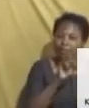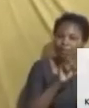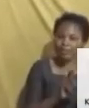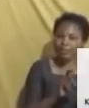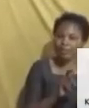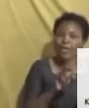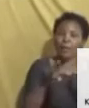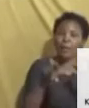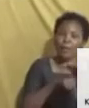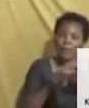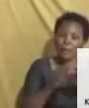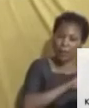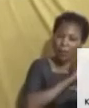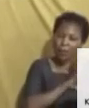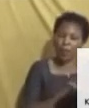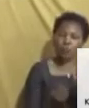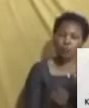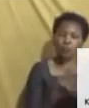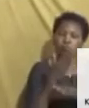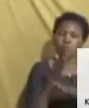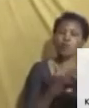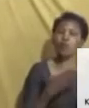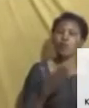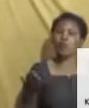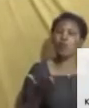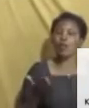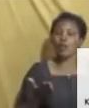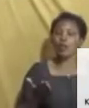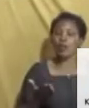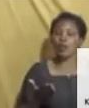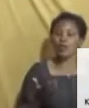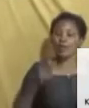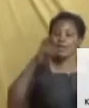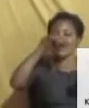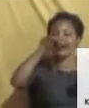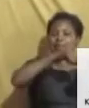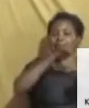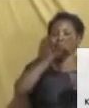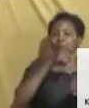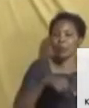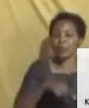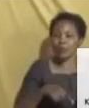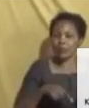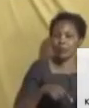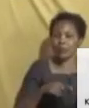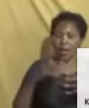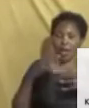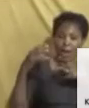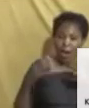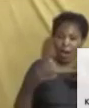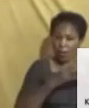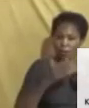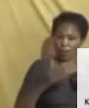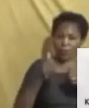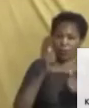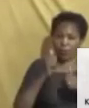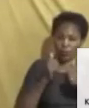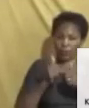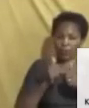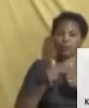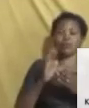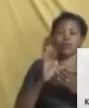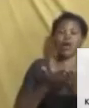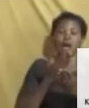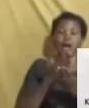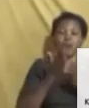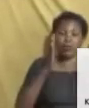emanate from? Is it textualized? The argument put forth by the appellant is that